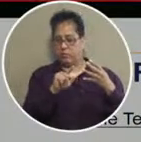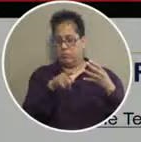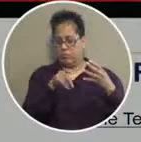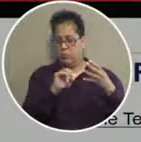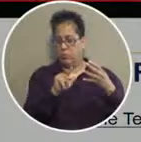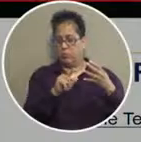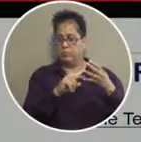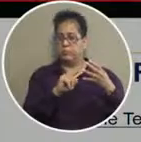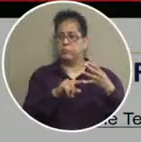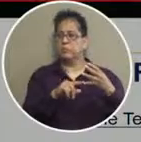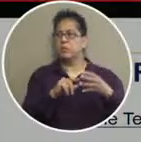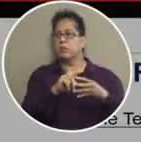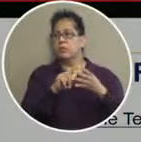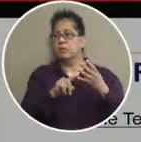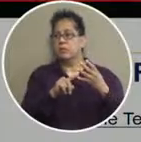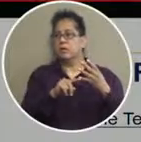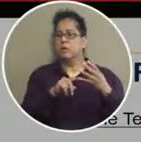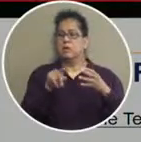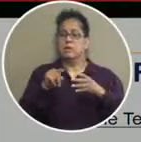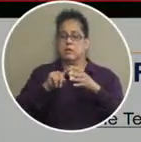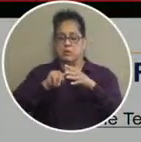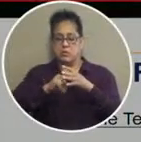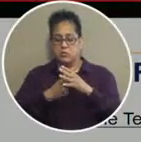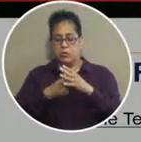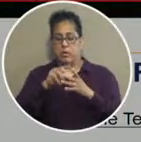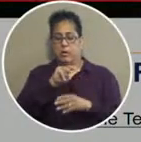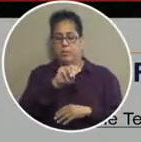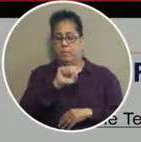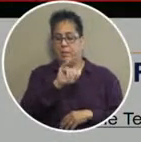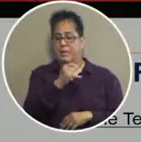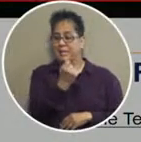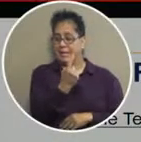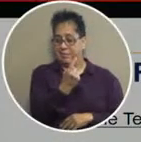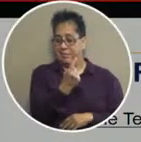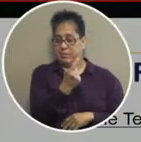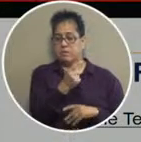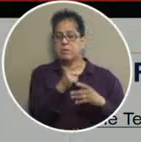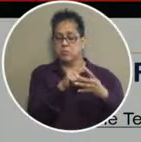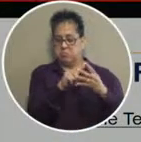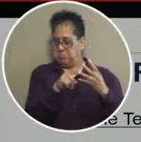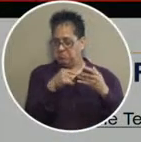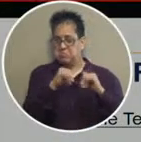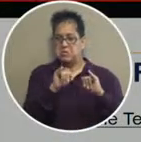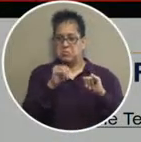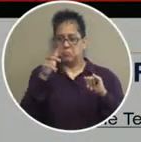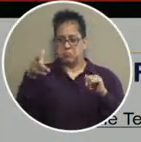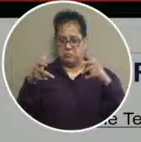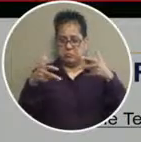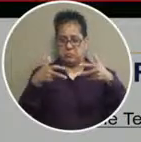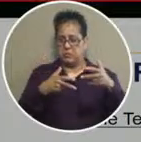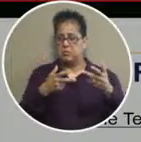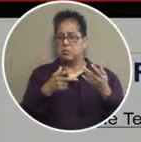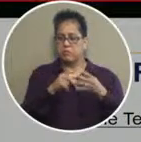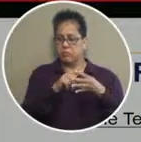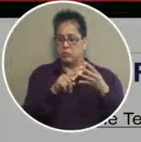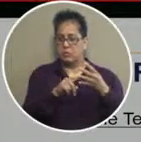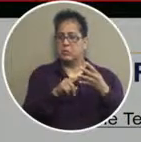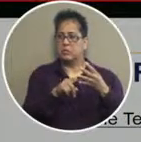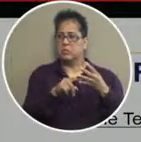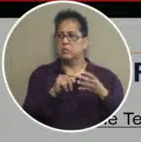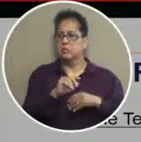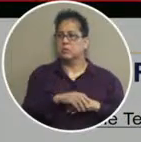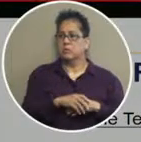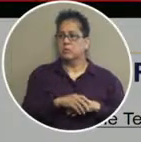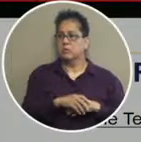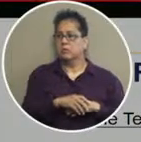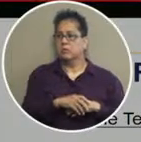They began again the week of May 11th, and they continue on, continuing. If you could, next slide,